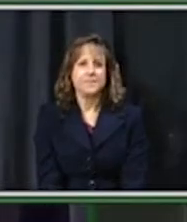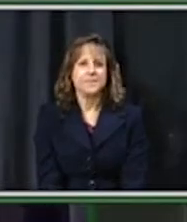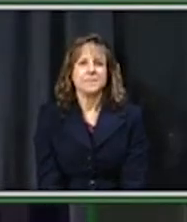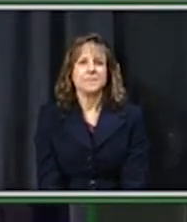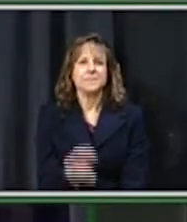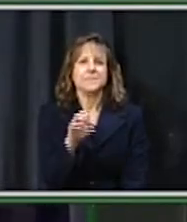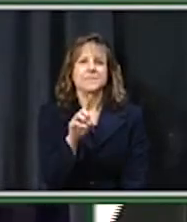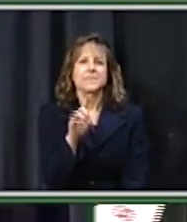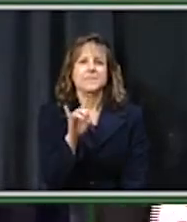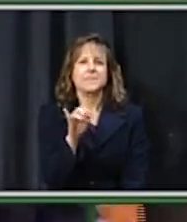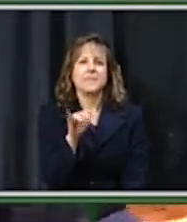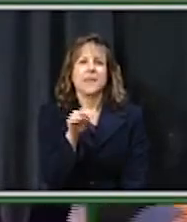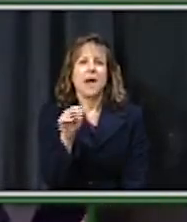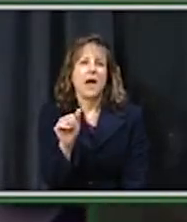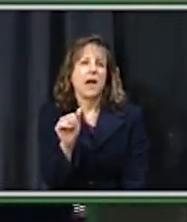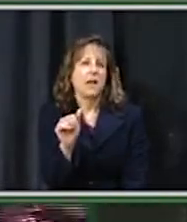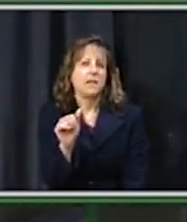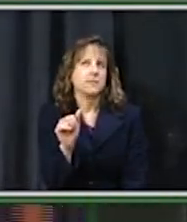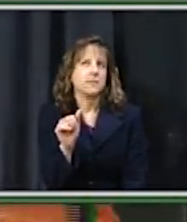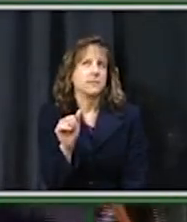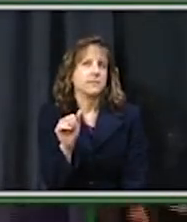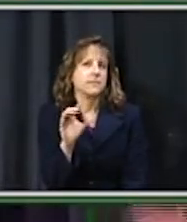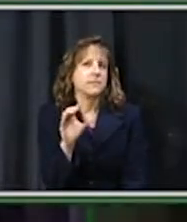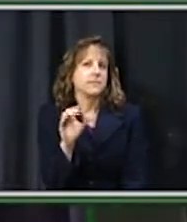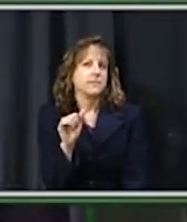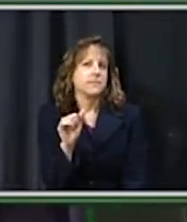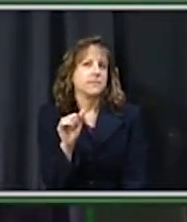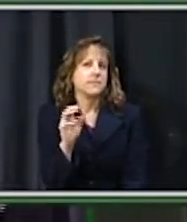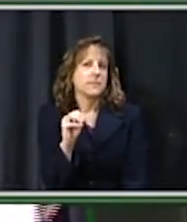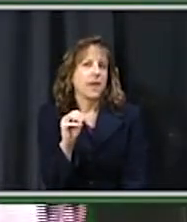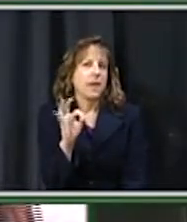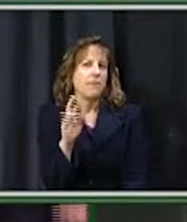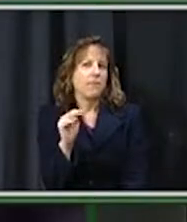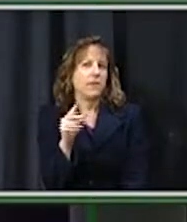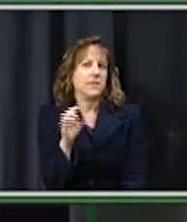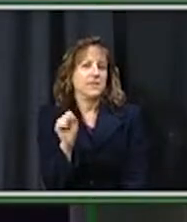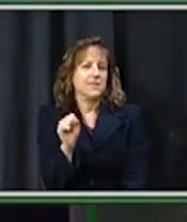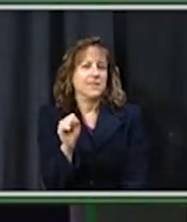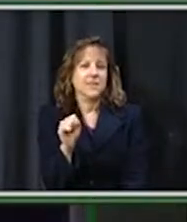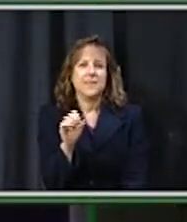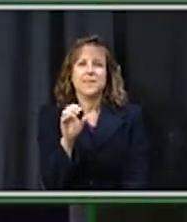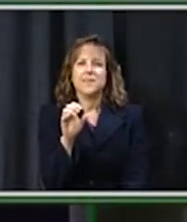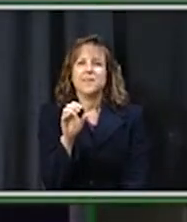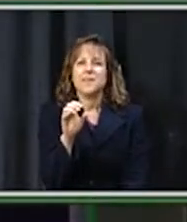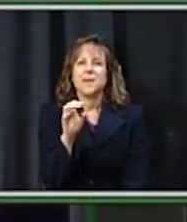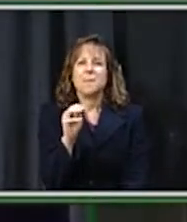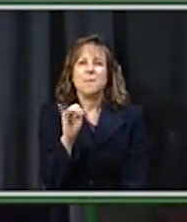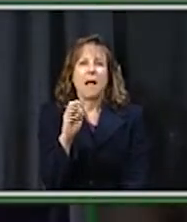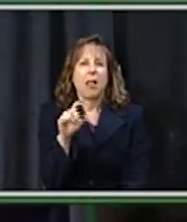Diana Carolina Campos. Robert Michael Frazier.